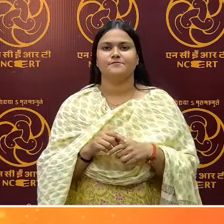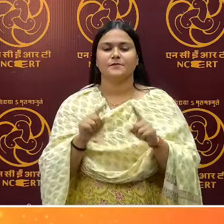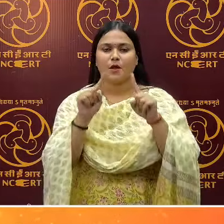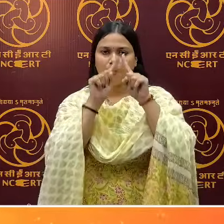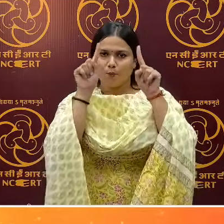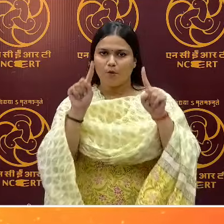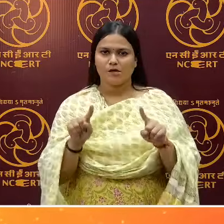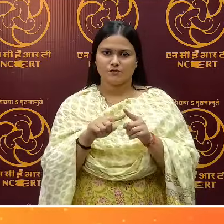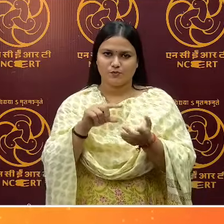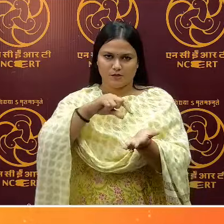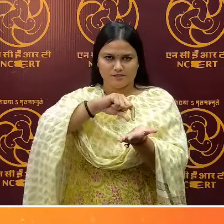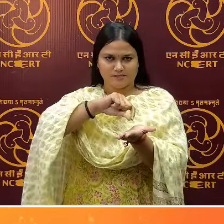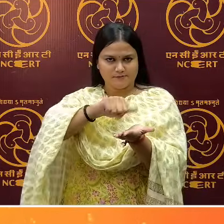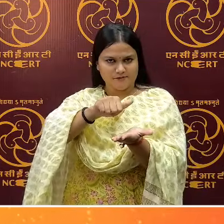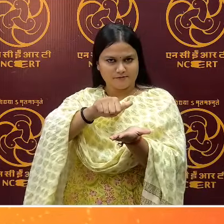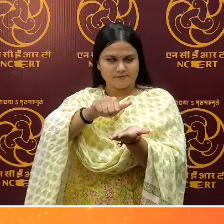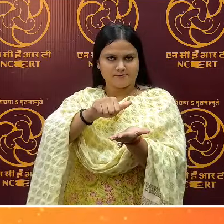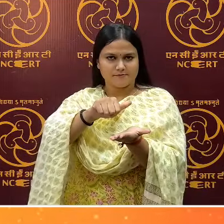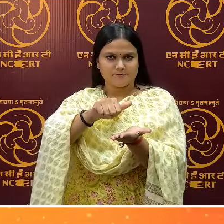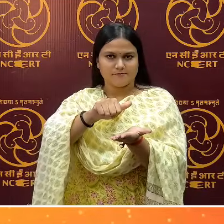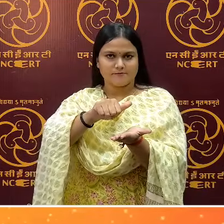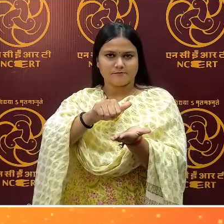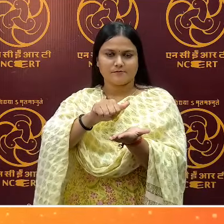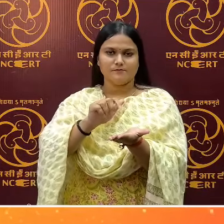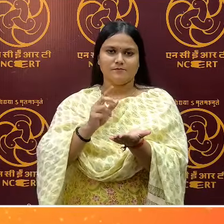square spinner. If you just see,